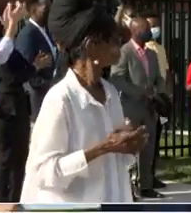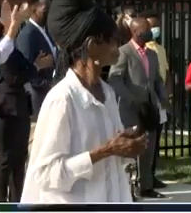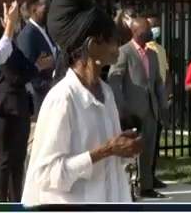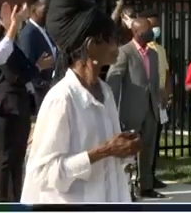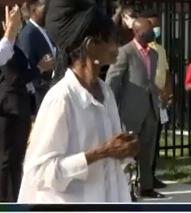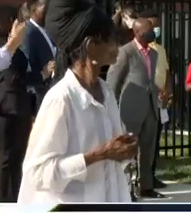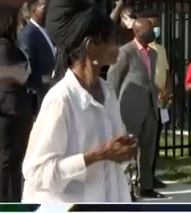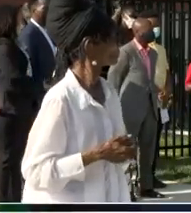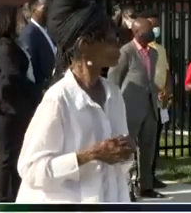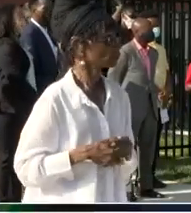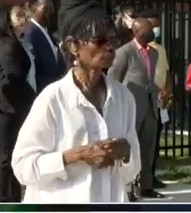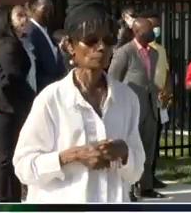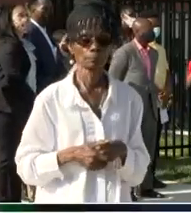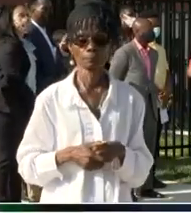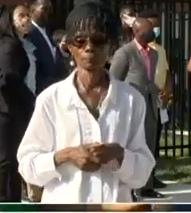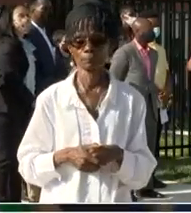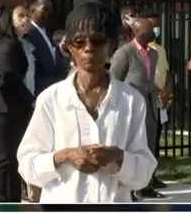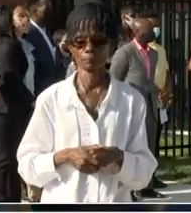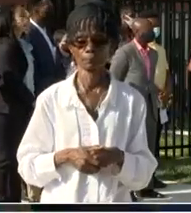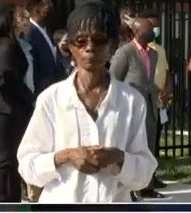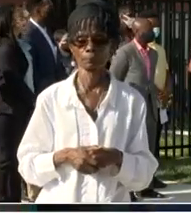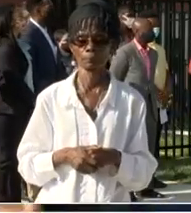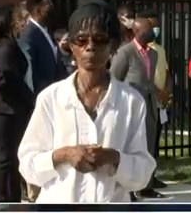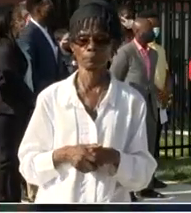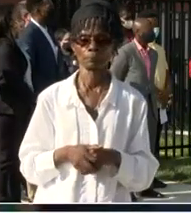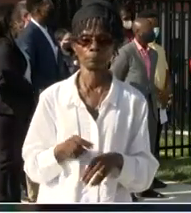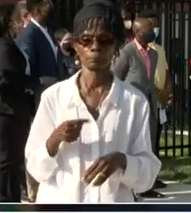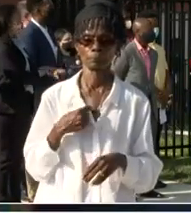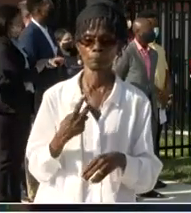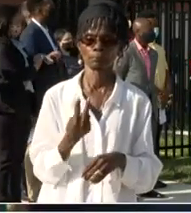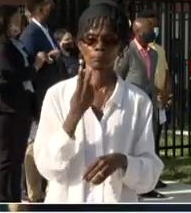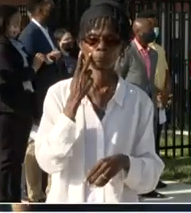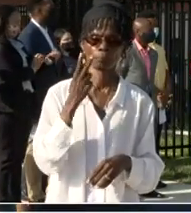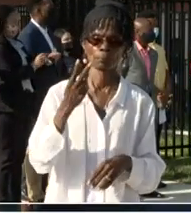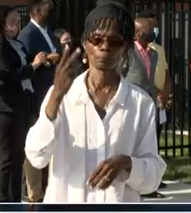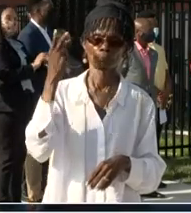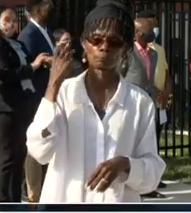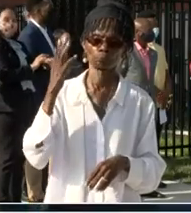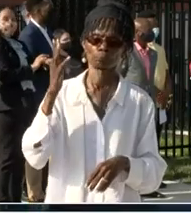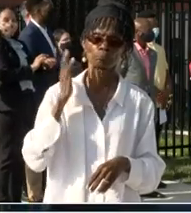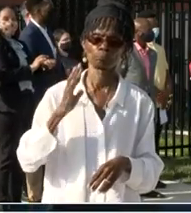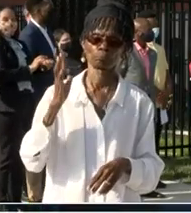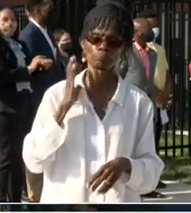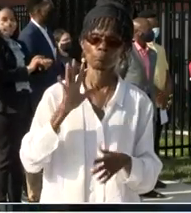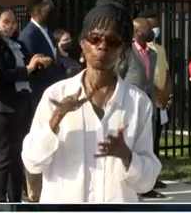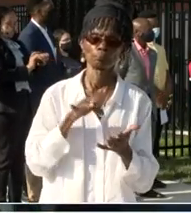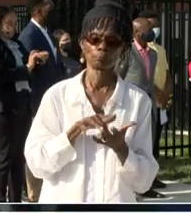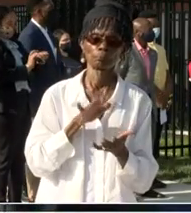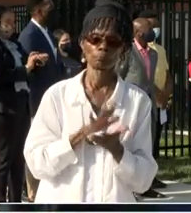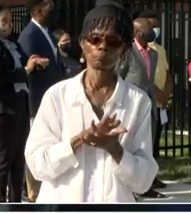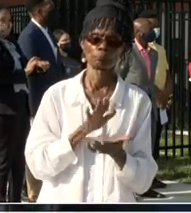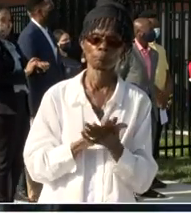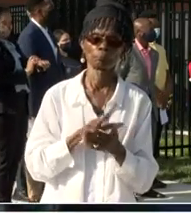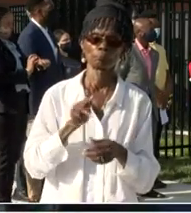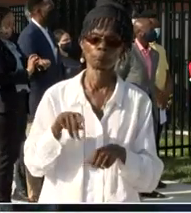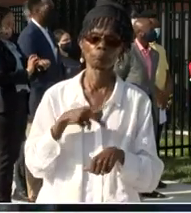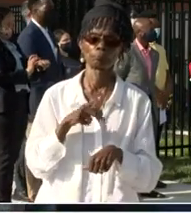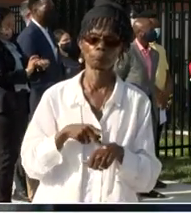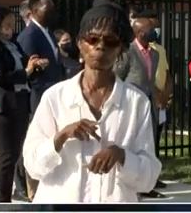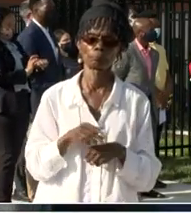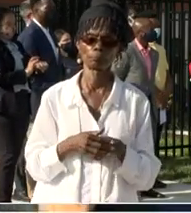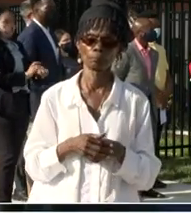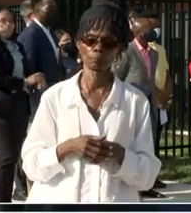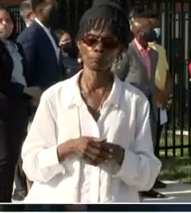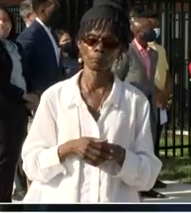It brings back great memory as a former middle school principal and also leading an international baccalaureate